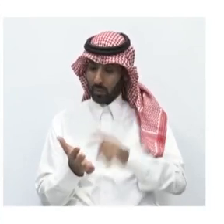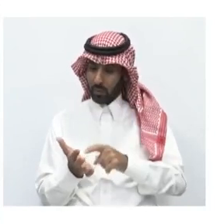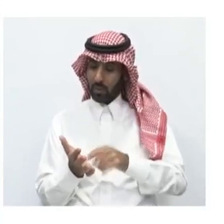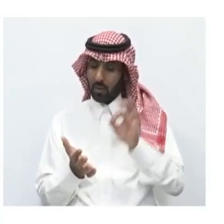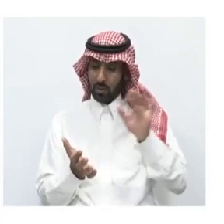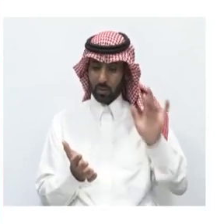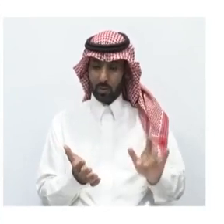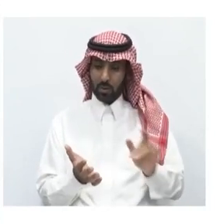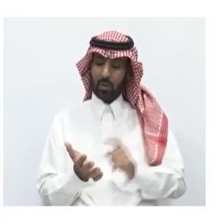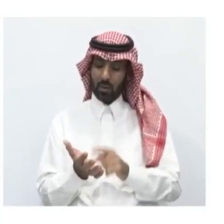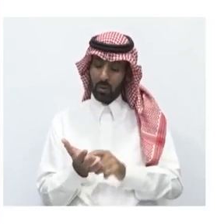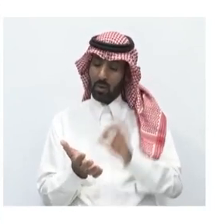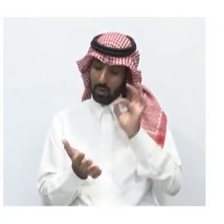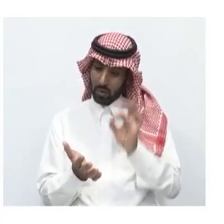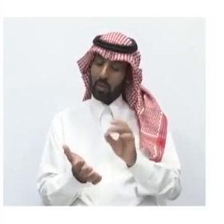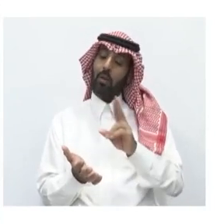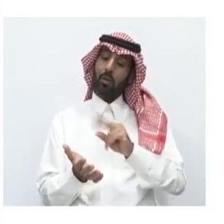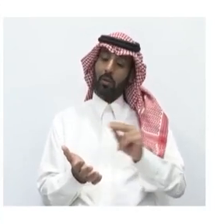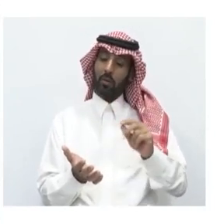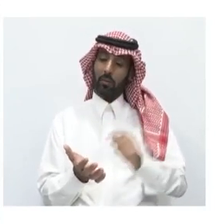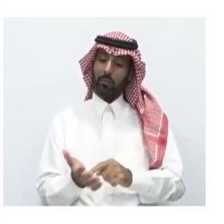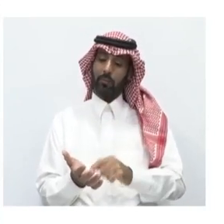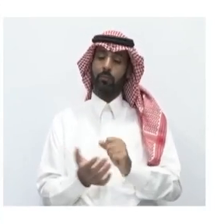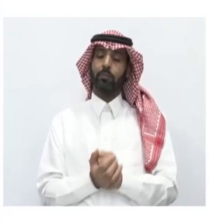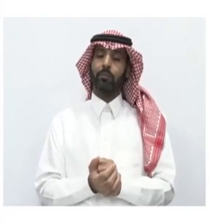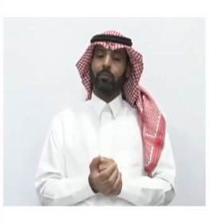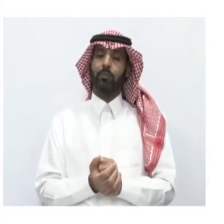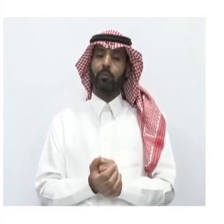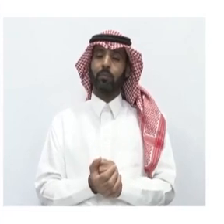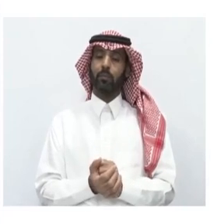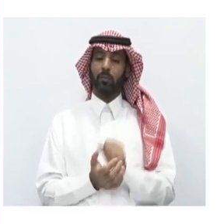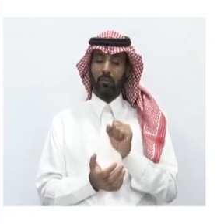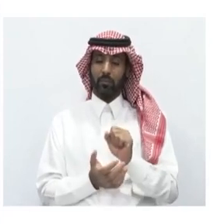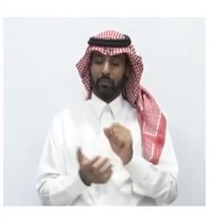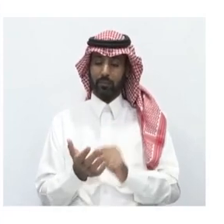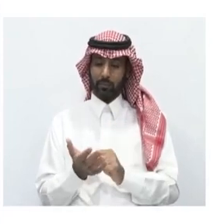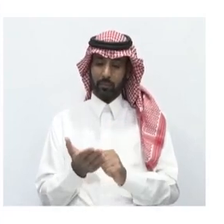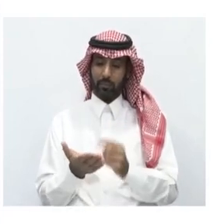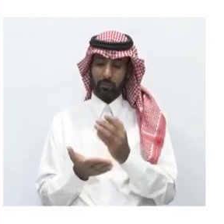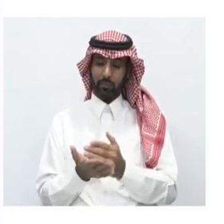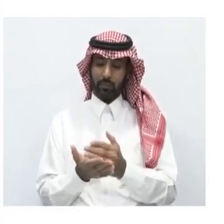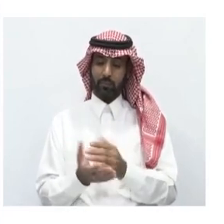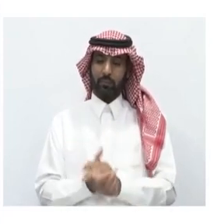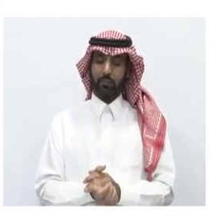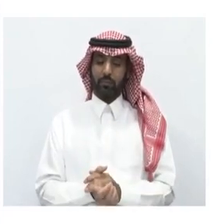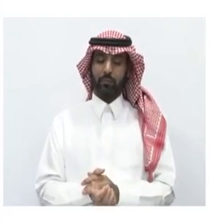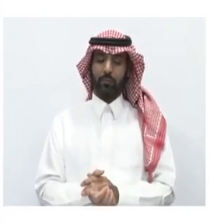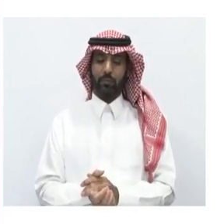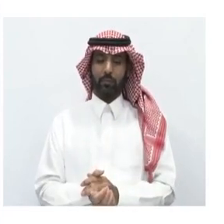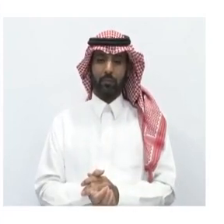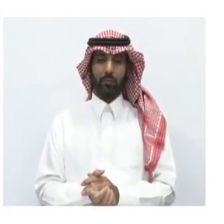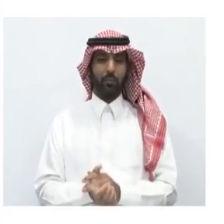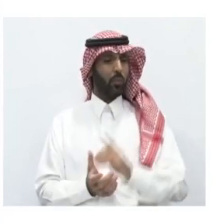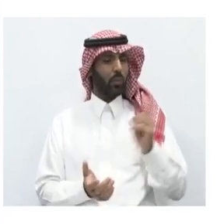previously, the seat that was assigned to you. So do you have to sit in your assigned seat? Yes, of course. Where